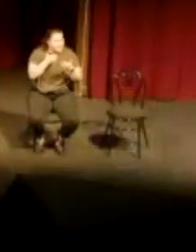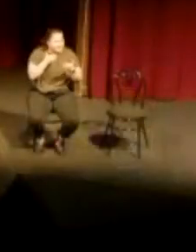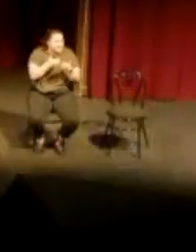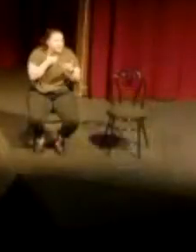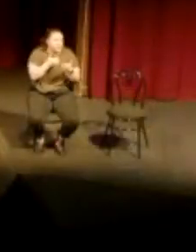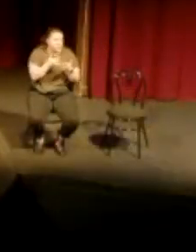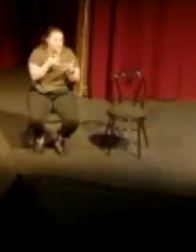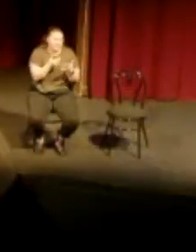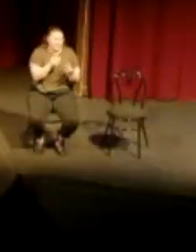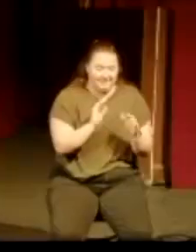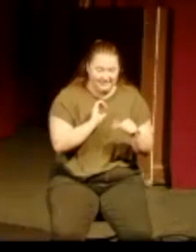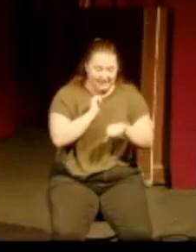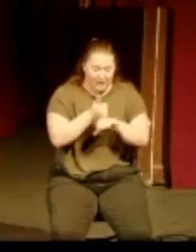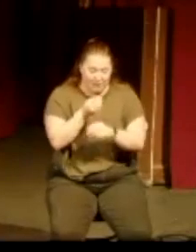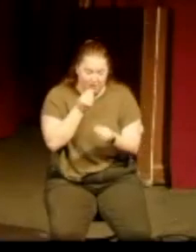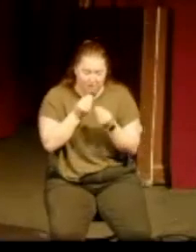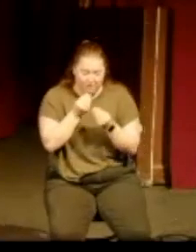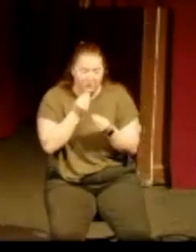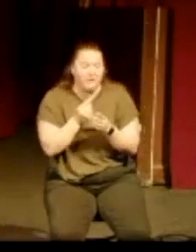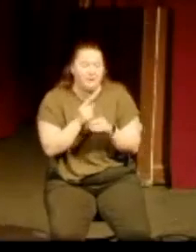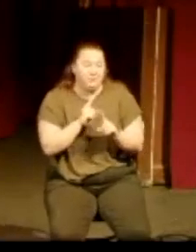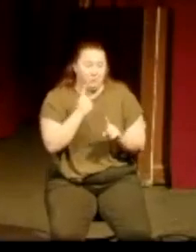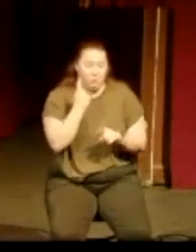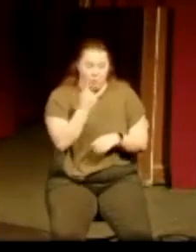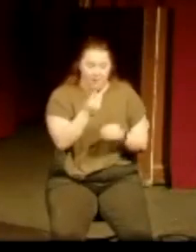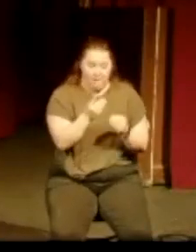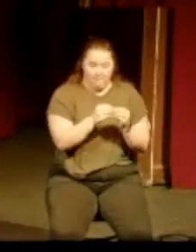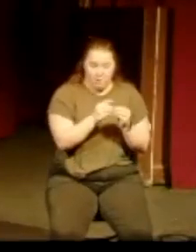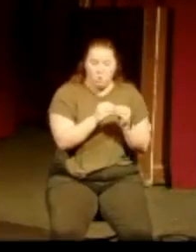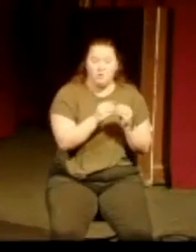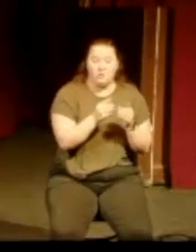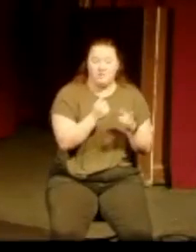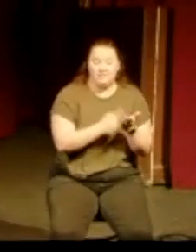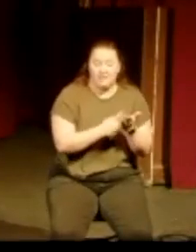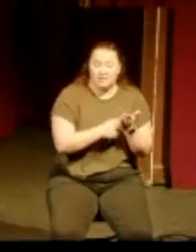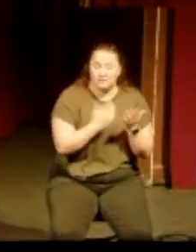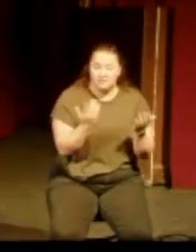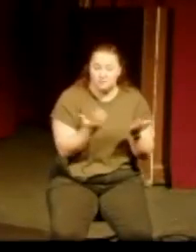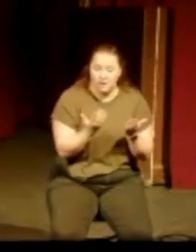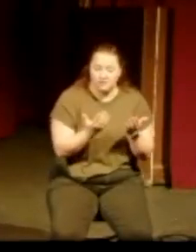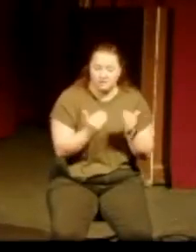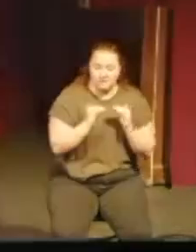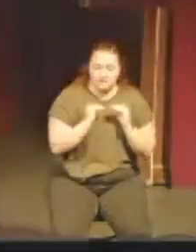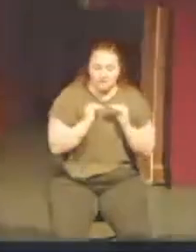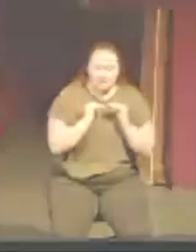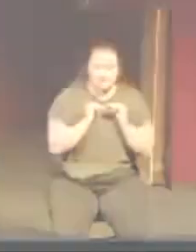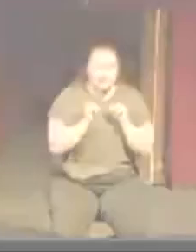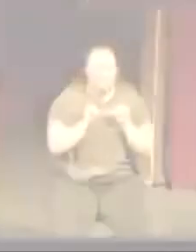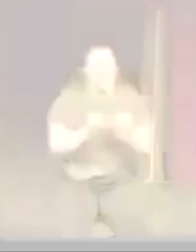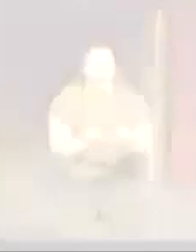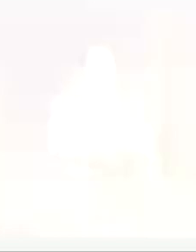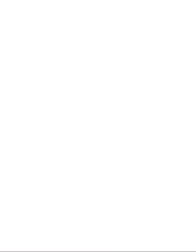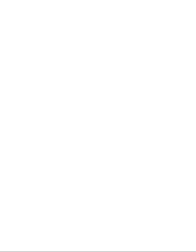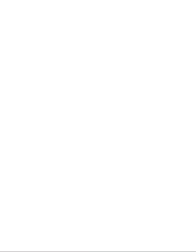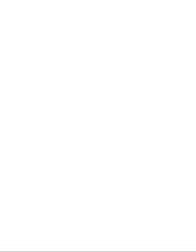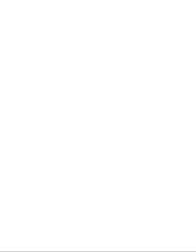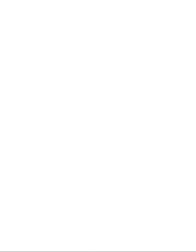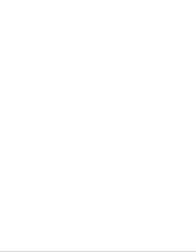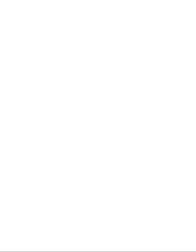right now, but we have one goal area left, and that is sustainability. Yeah, hey, Teos,